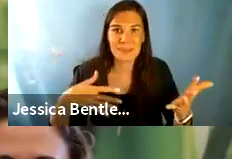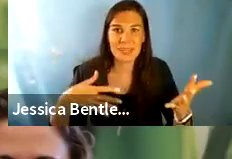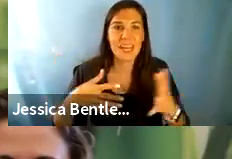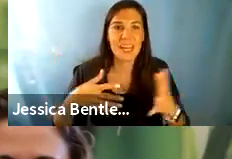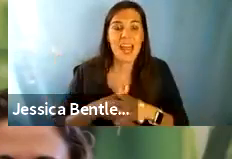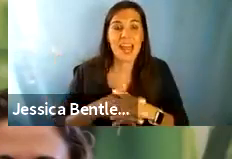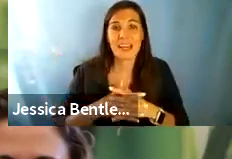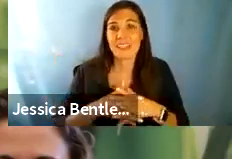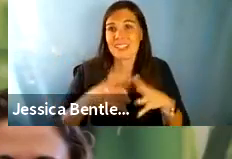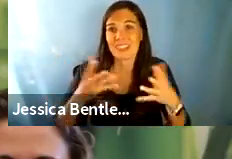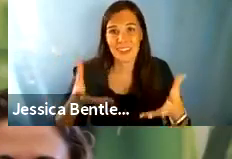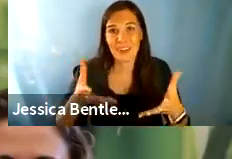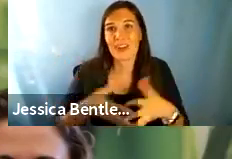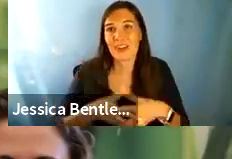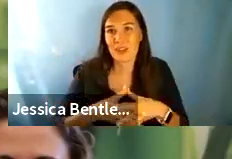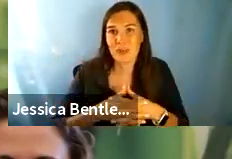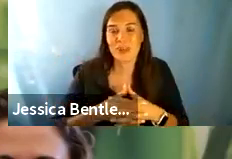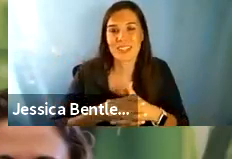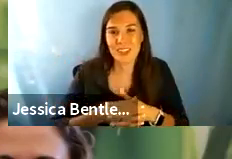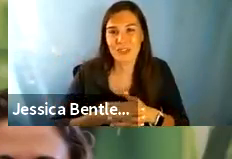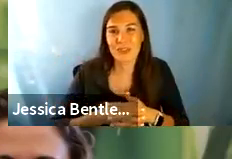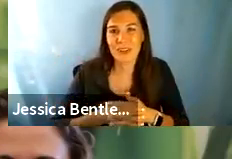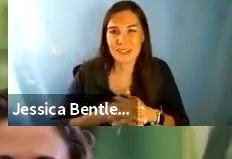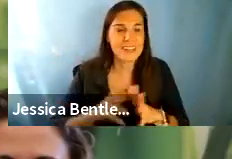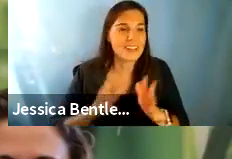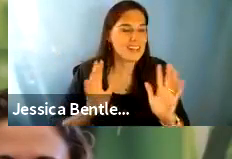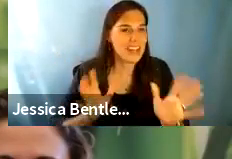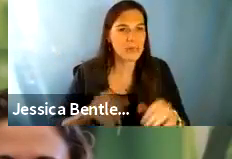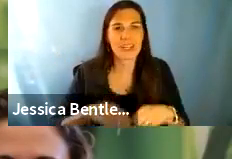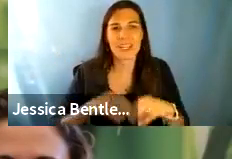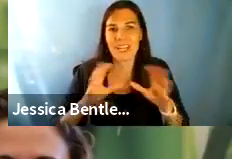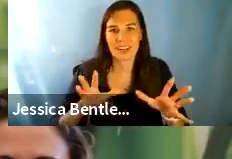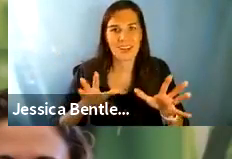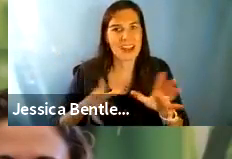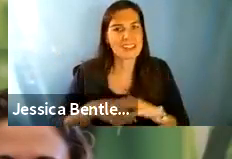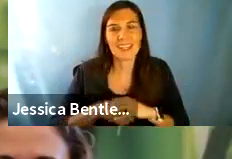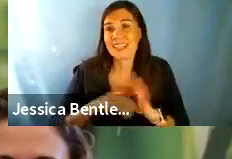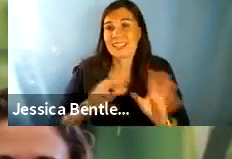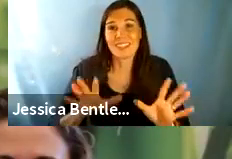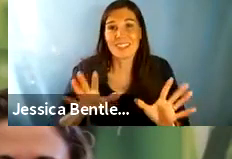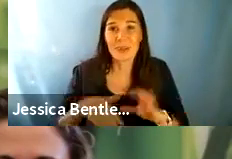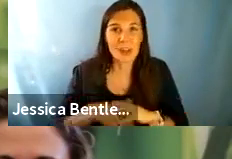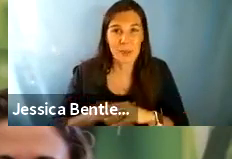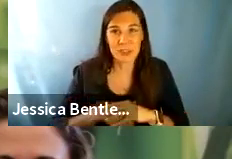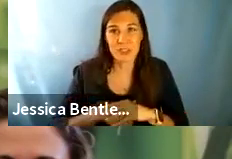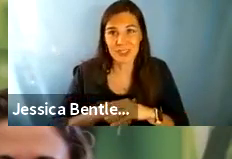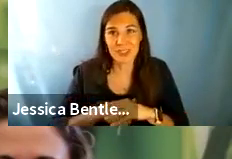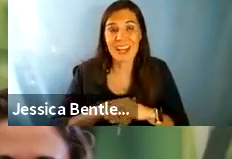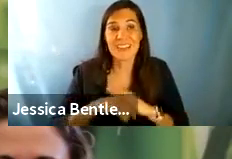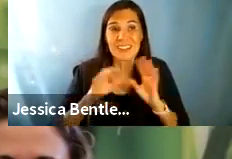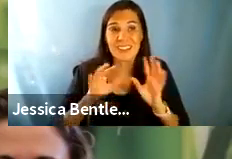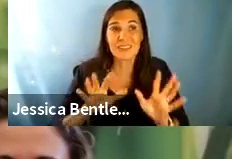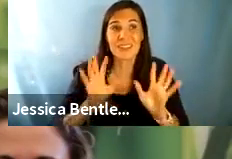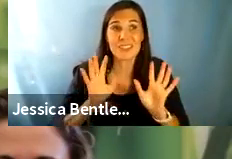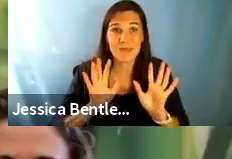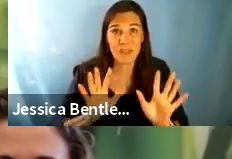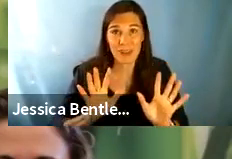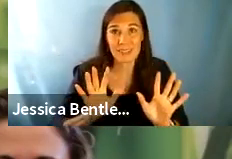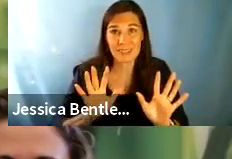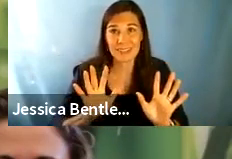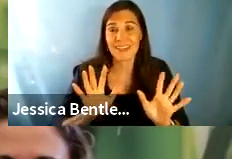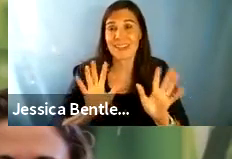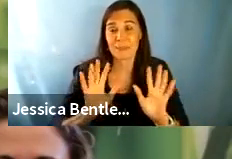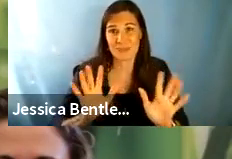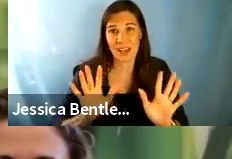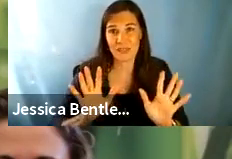students to meet and to learn through this conference, networking, interacting. It's just a great opportunity, and the students run